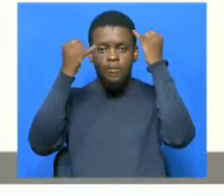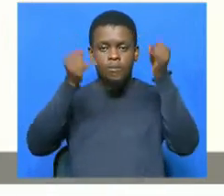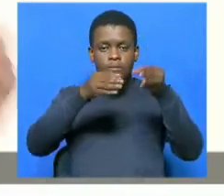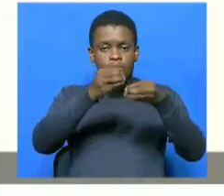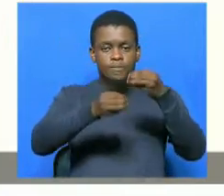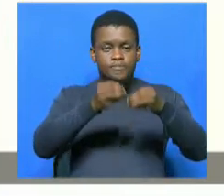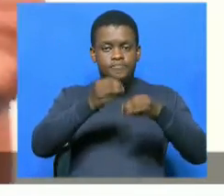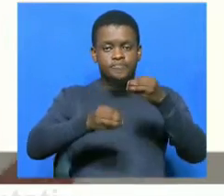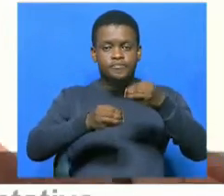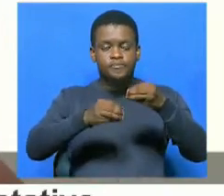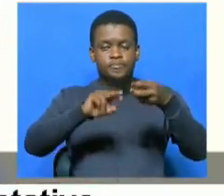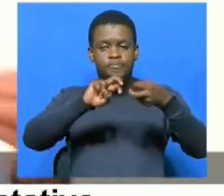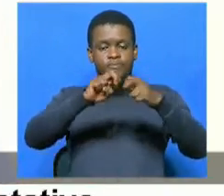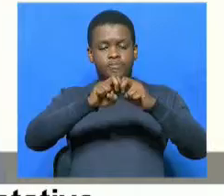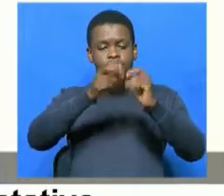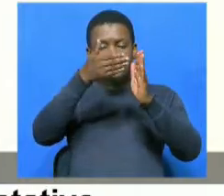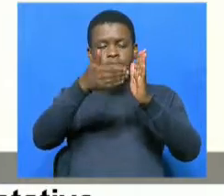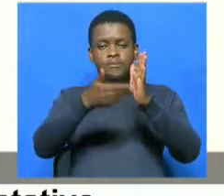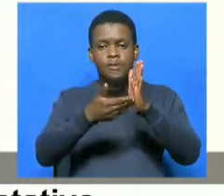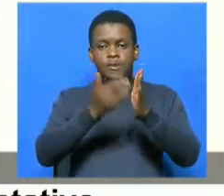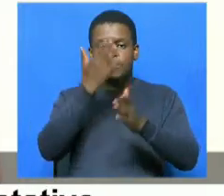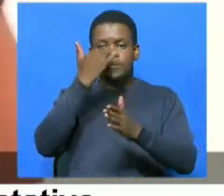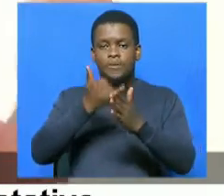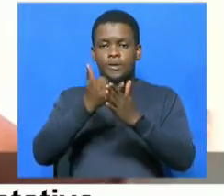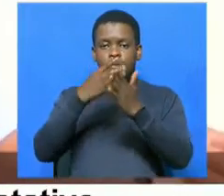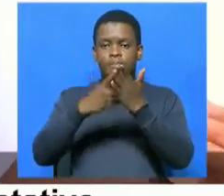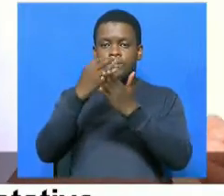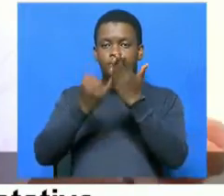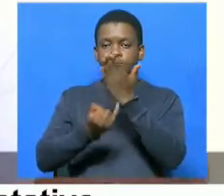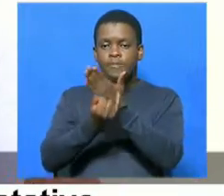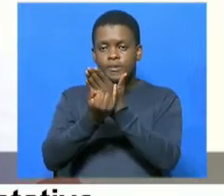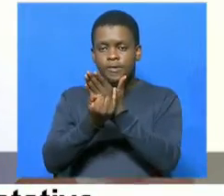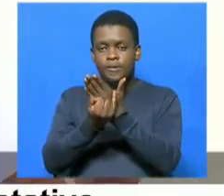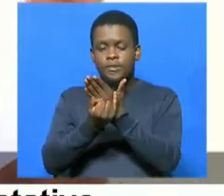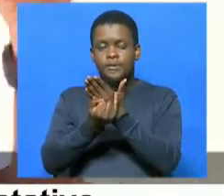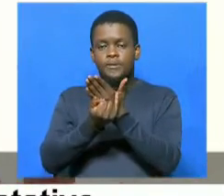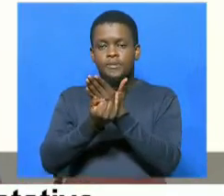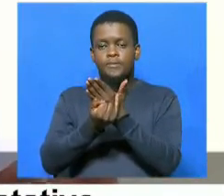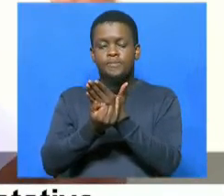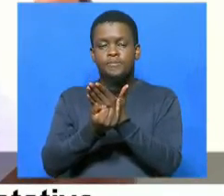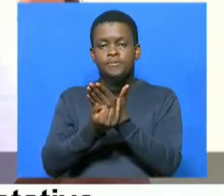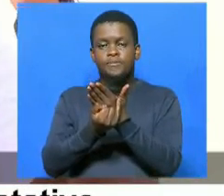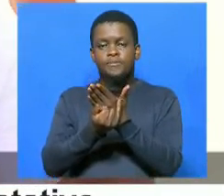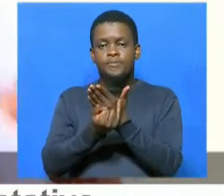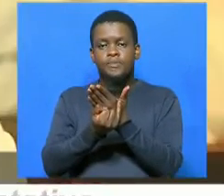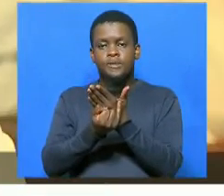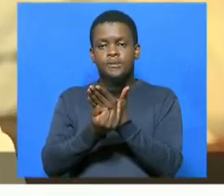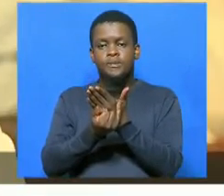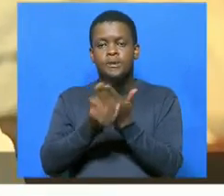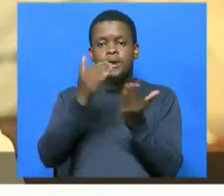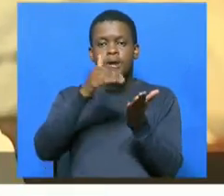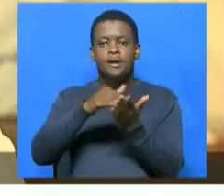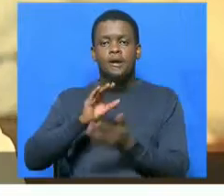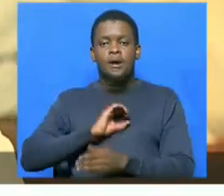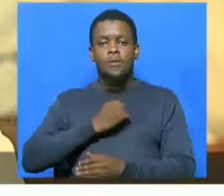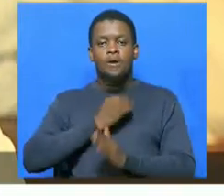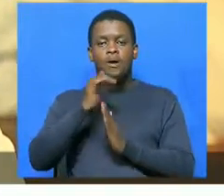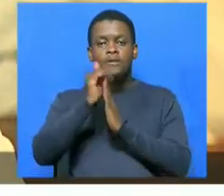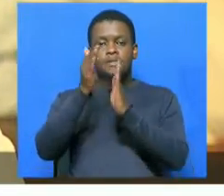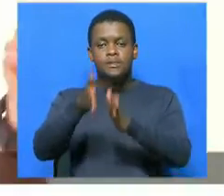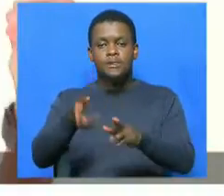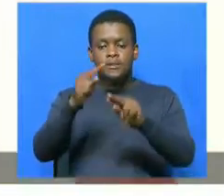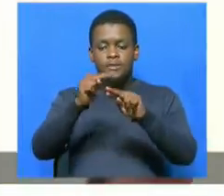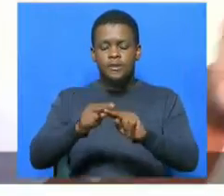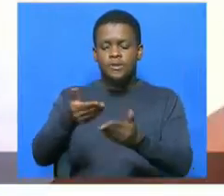leng goreng ke eng project e ka reng re ba. Our leaders sat down and identified this as a priority